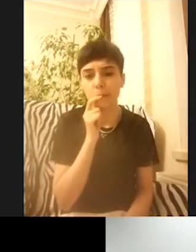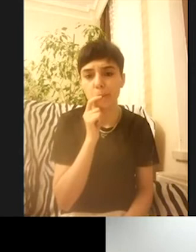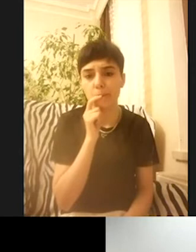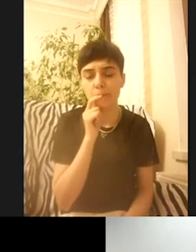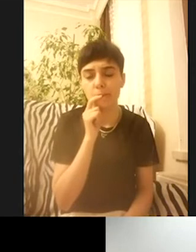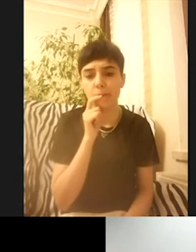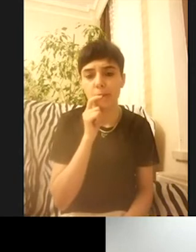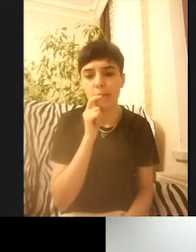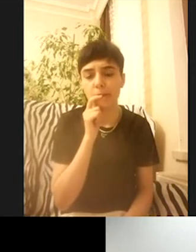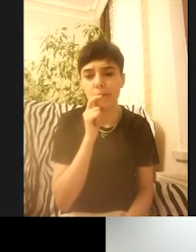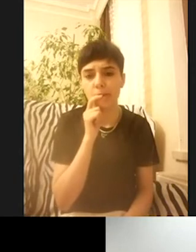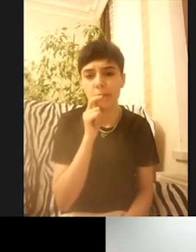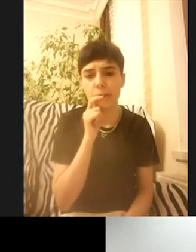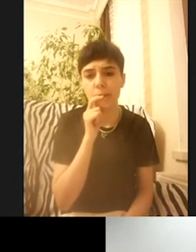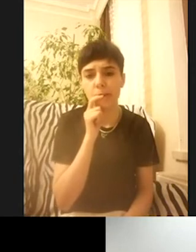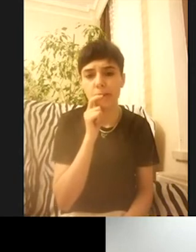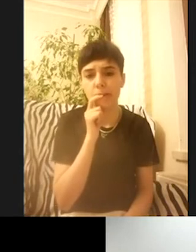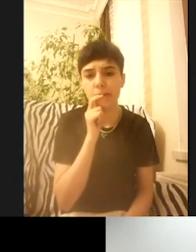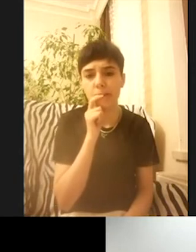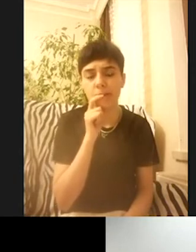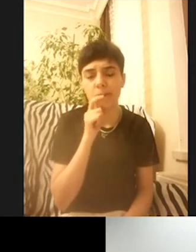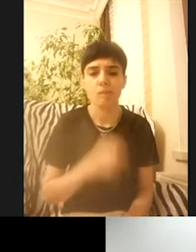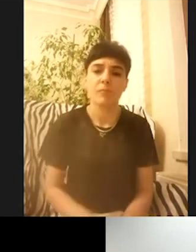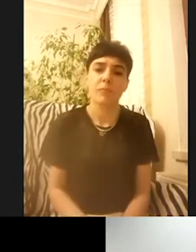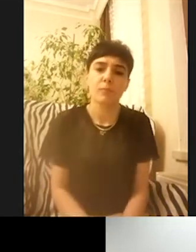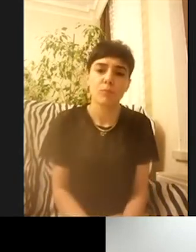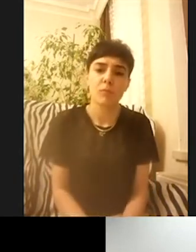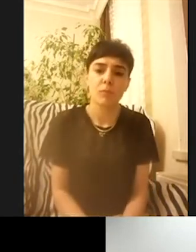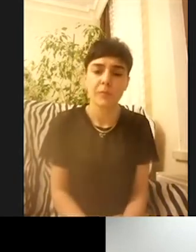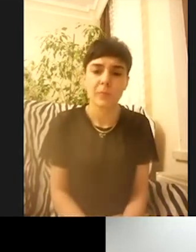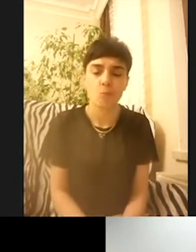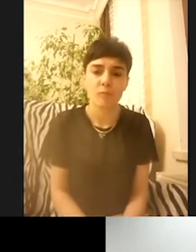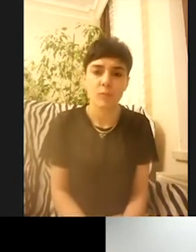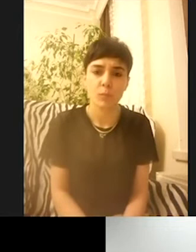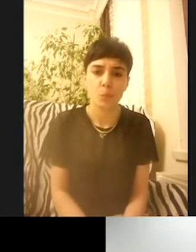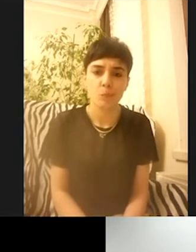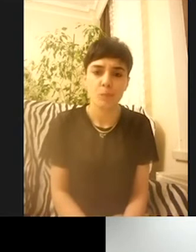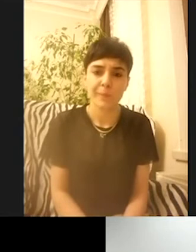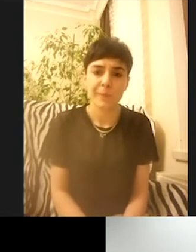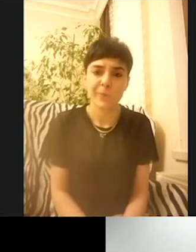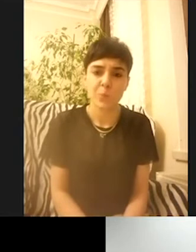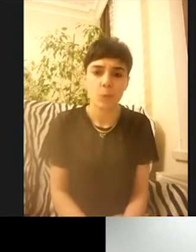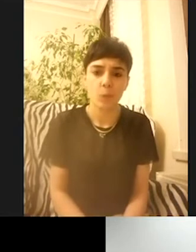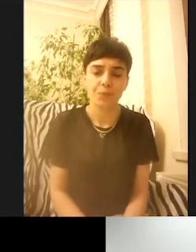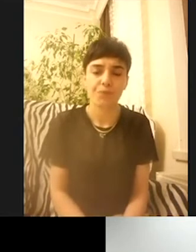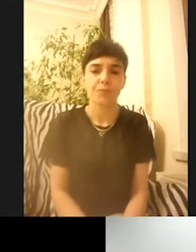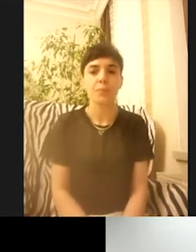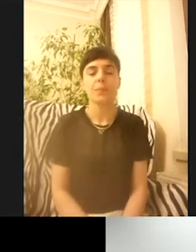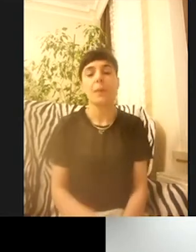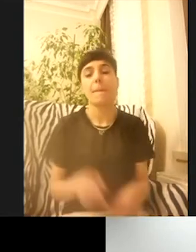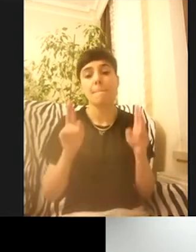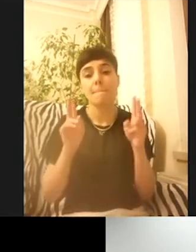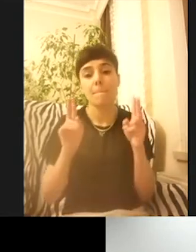we might imagine as the non-normative spaces of freedom are actually still